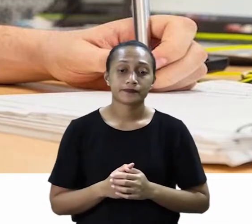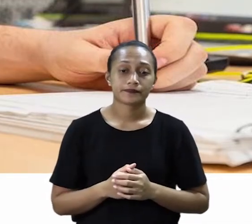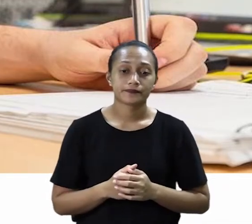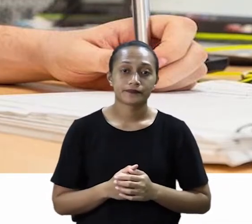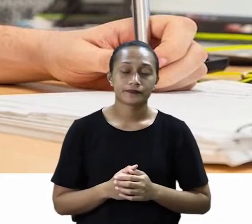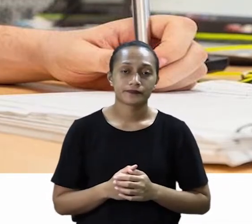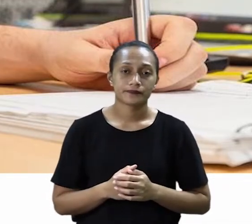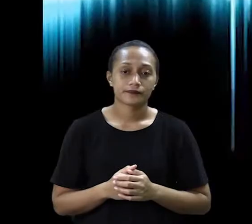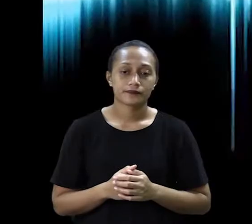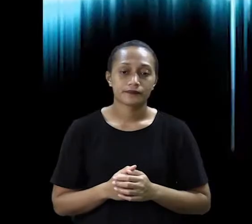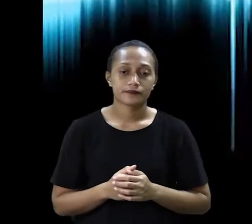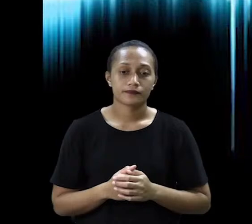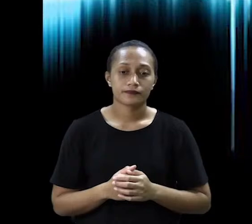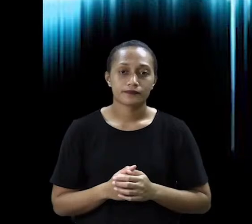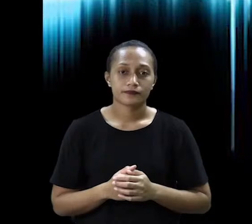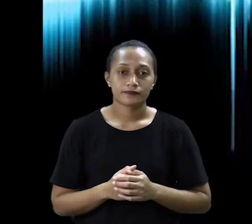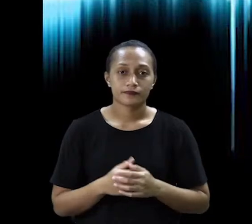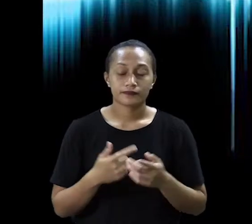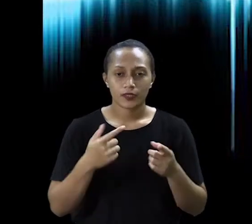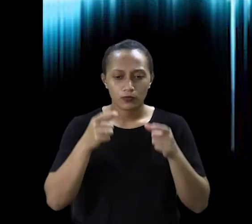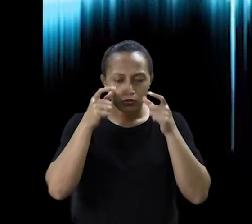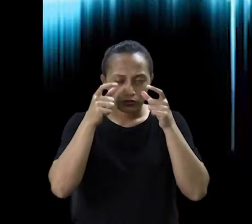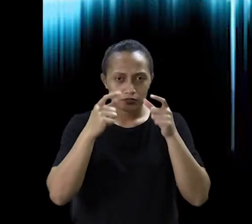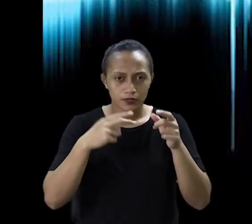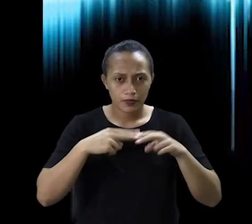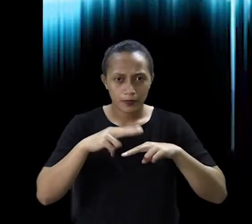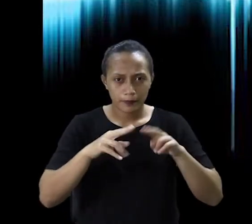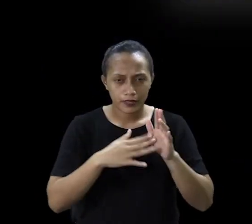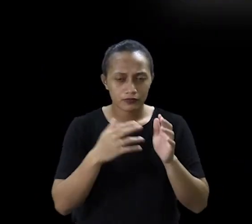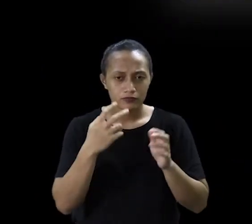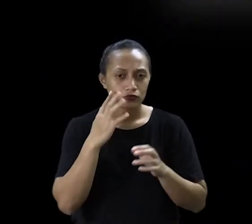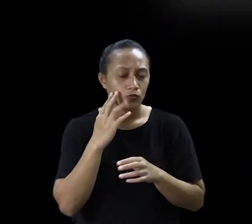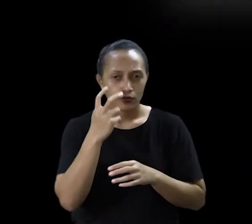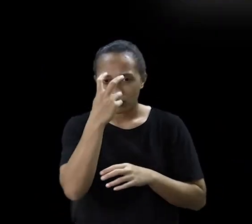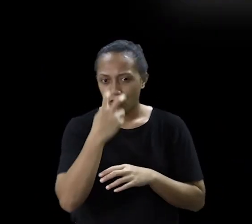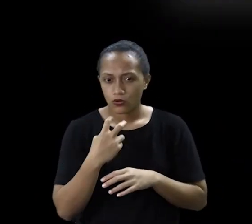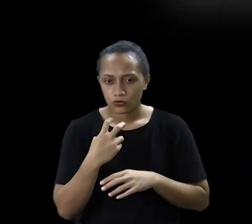Audio 1. I'll look after my parents when they get old.